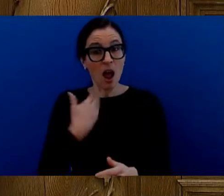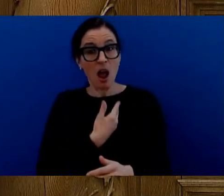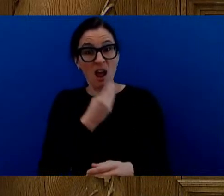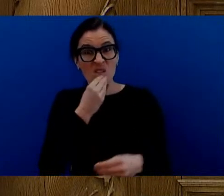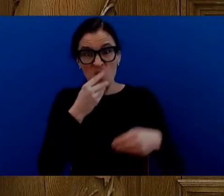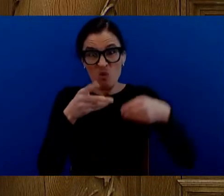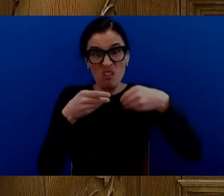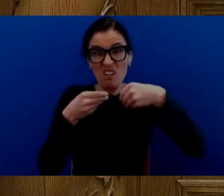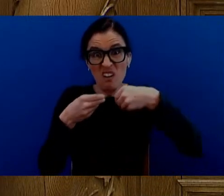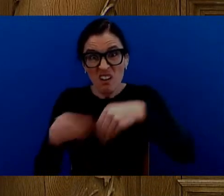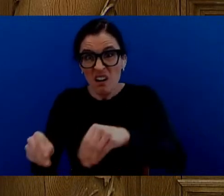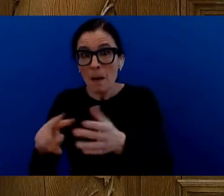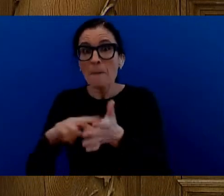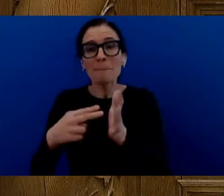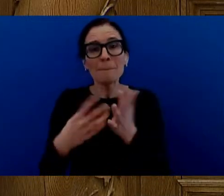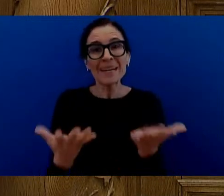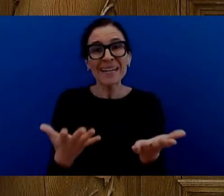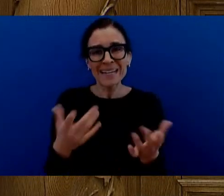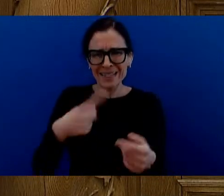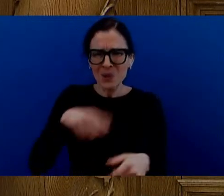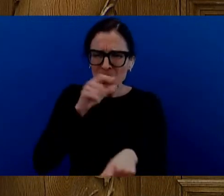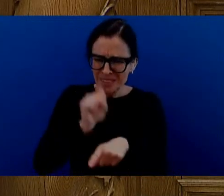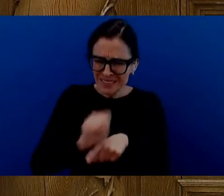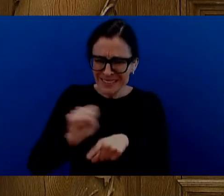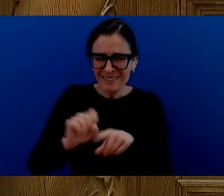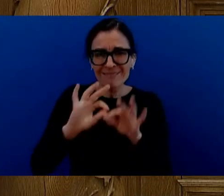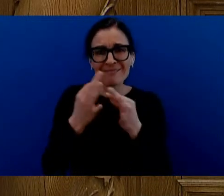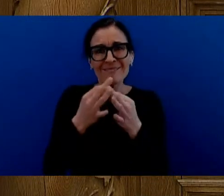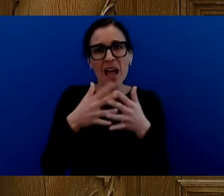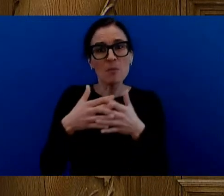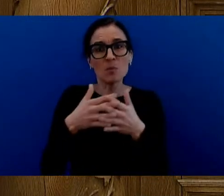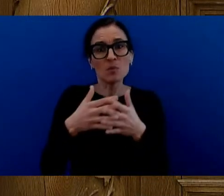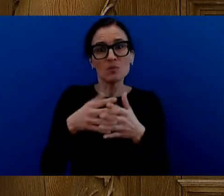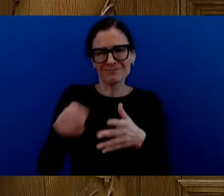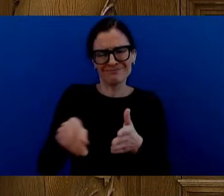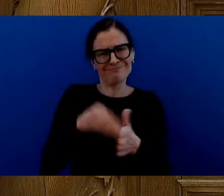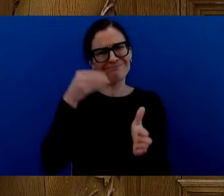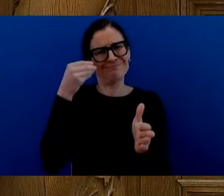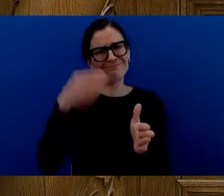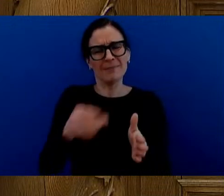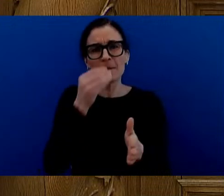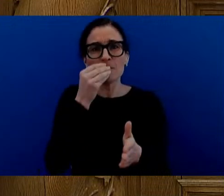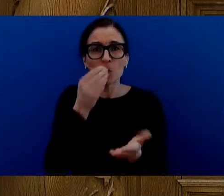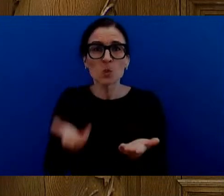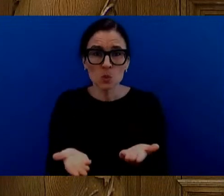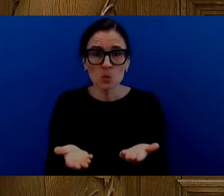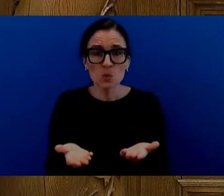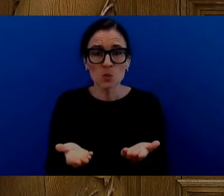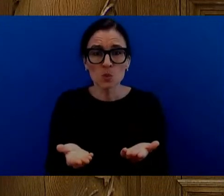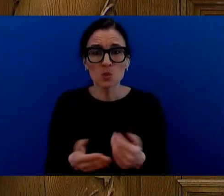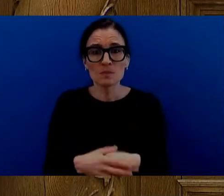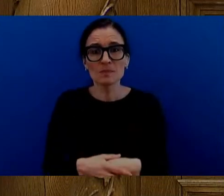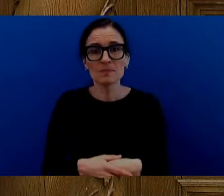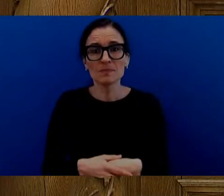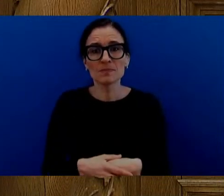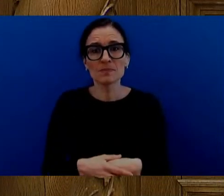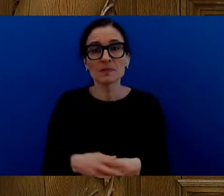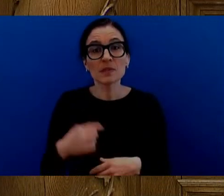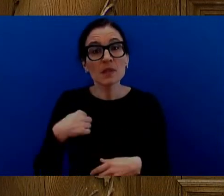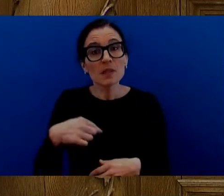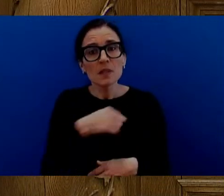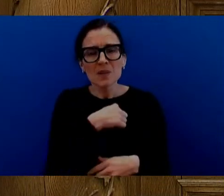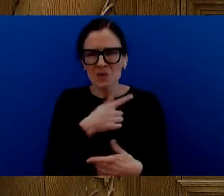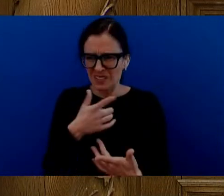States. Your government is using all channels available to convince American decision makers we are better as a